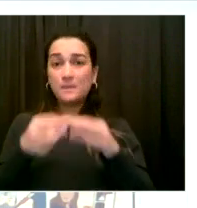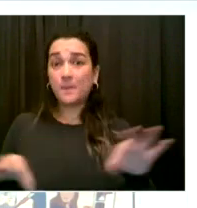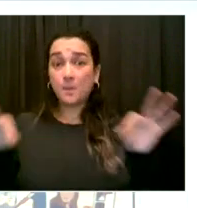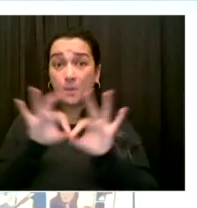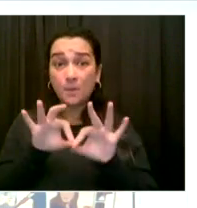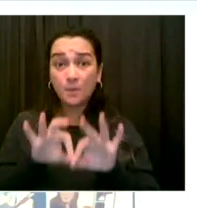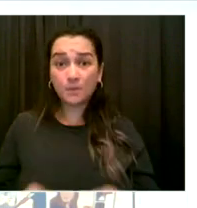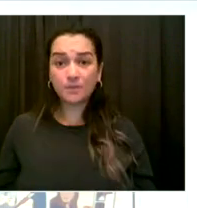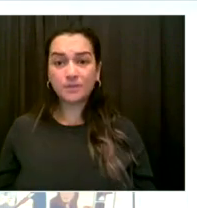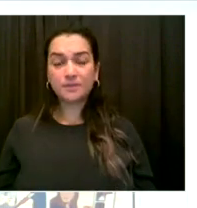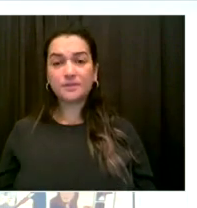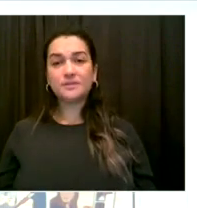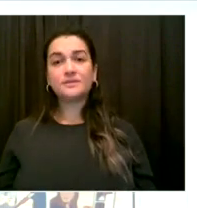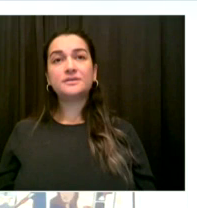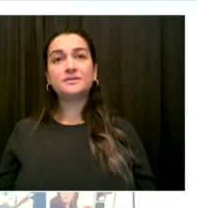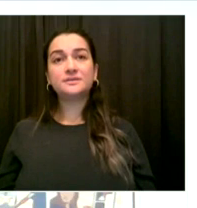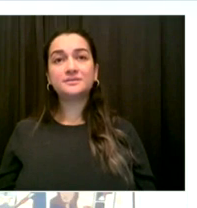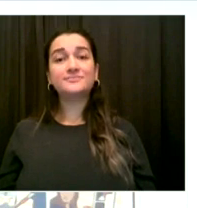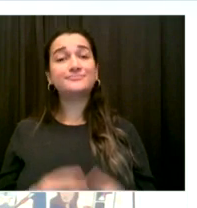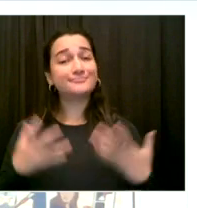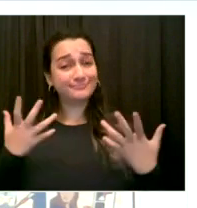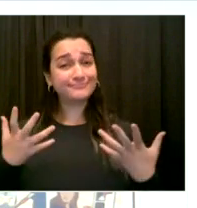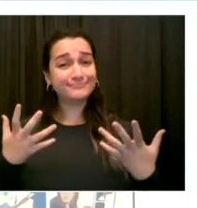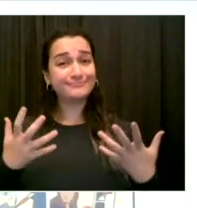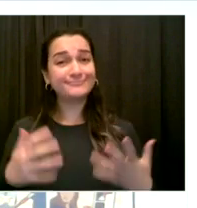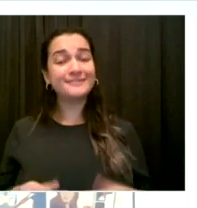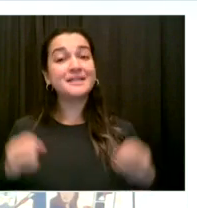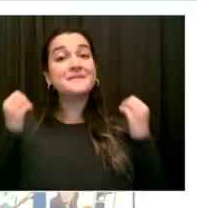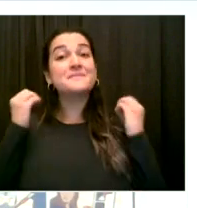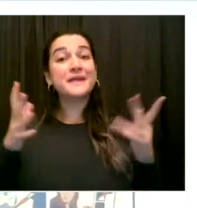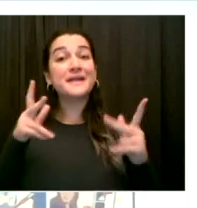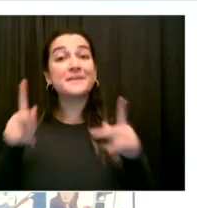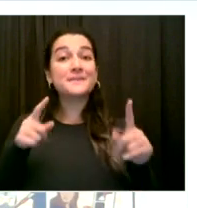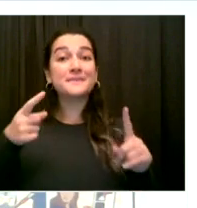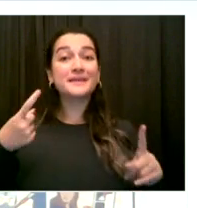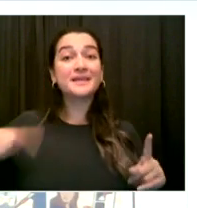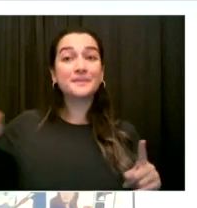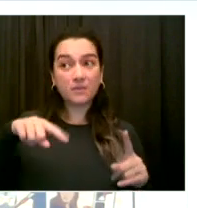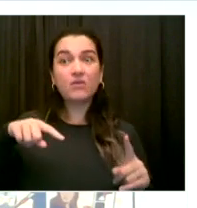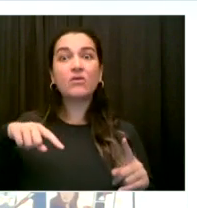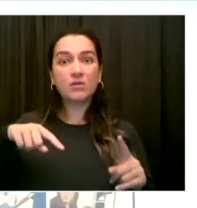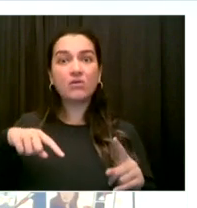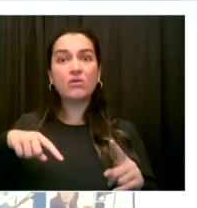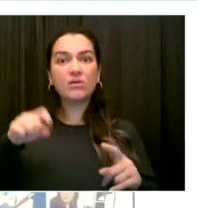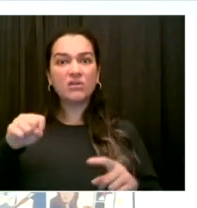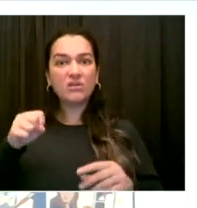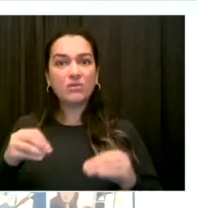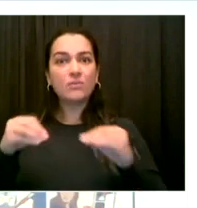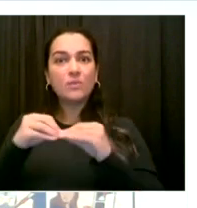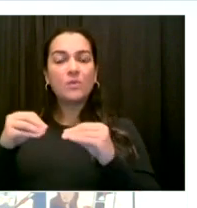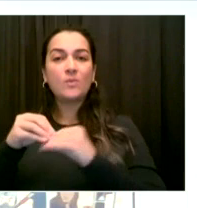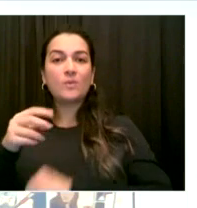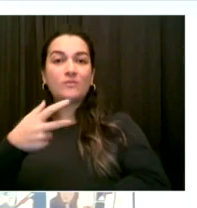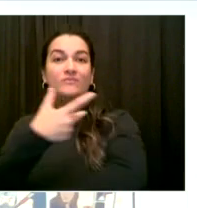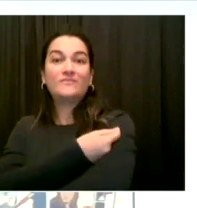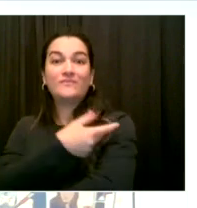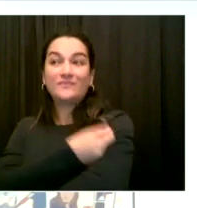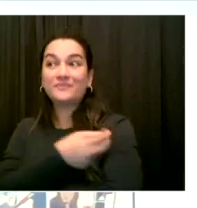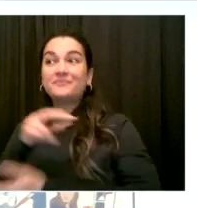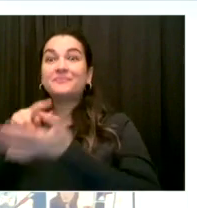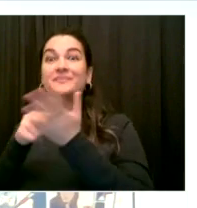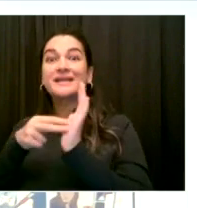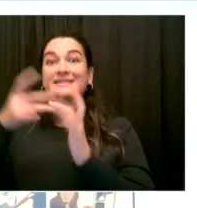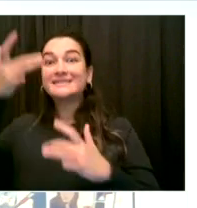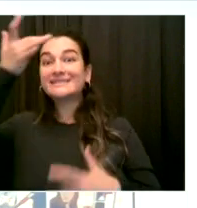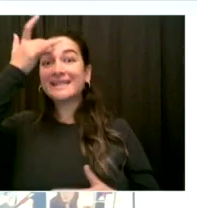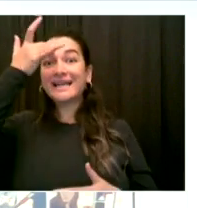us more chances to break the chains of transmission of the virus as well. And that is certainly